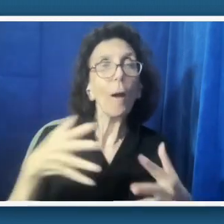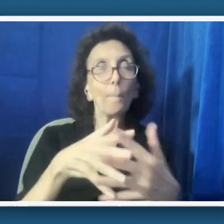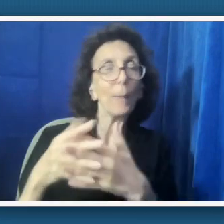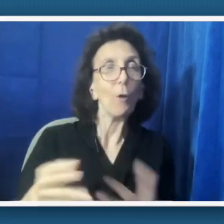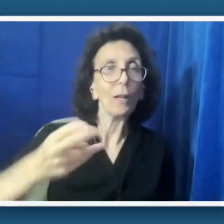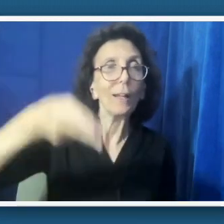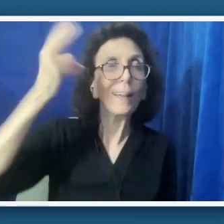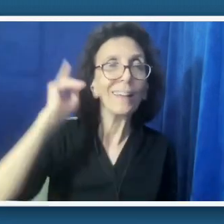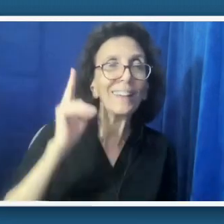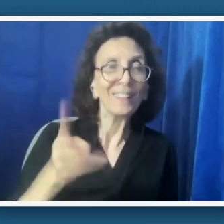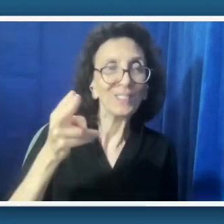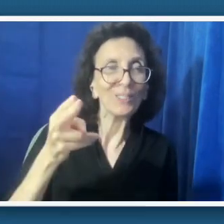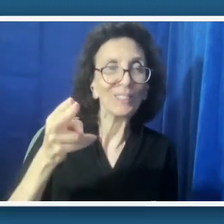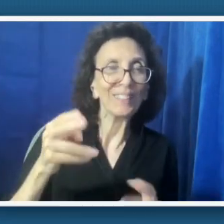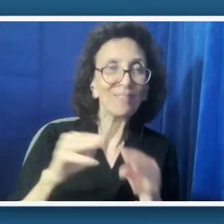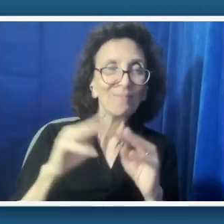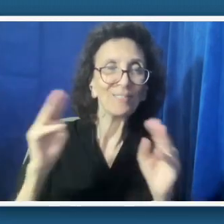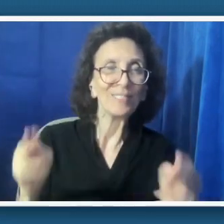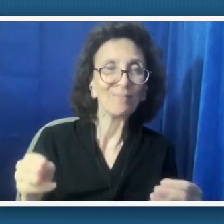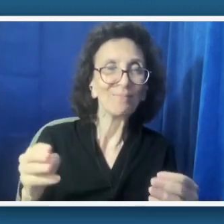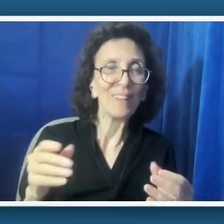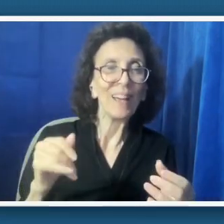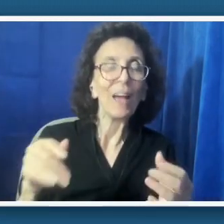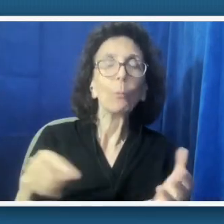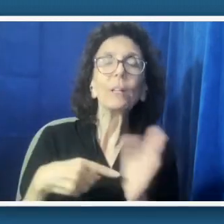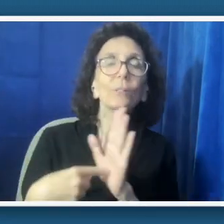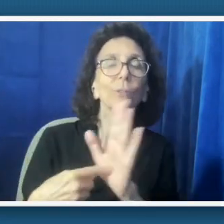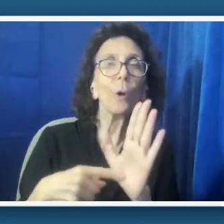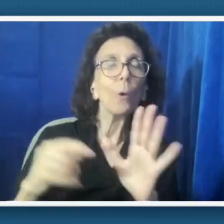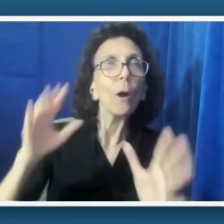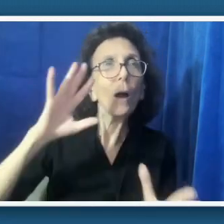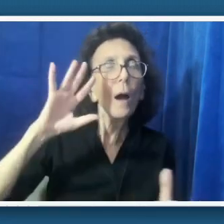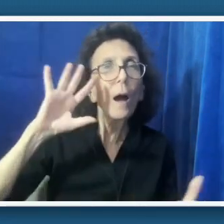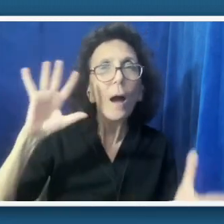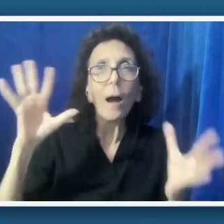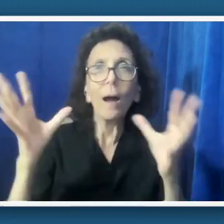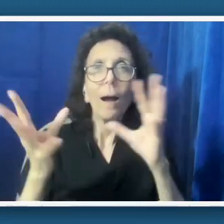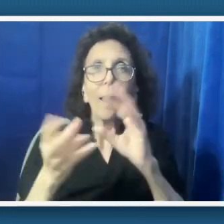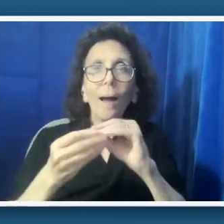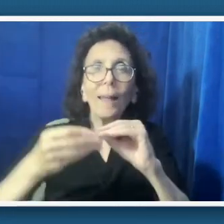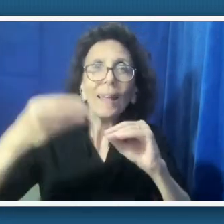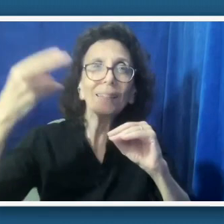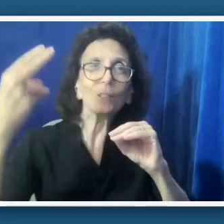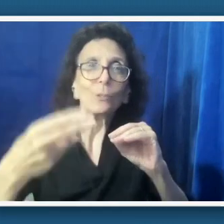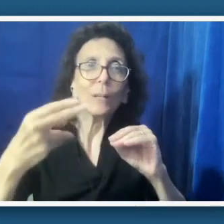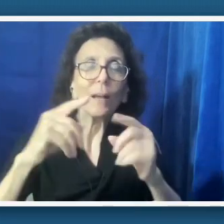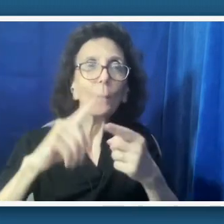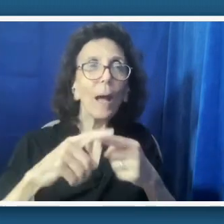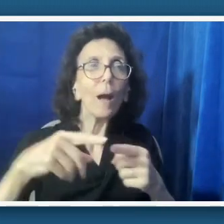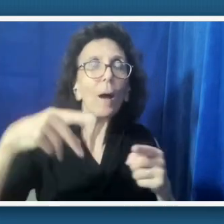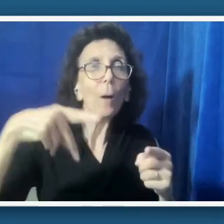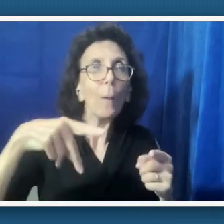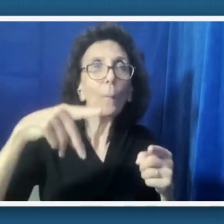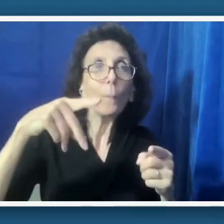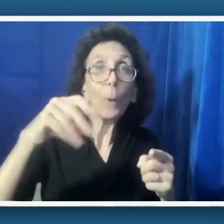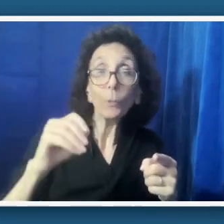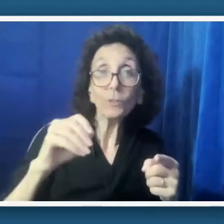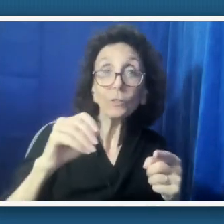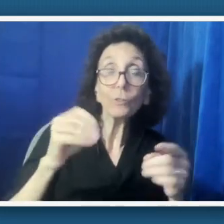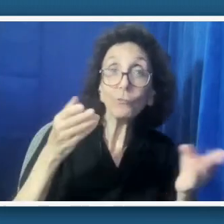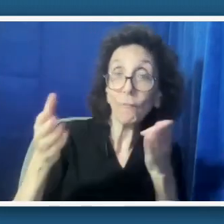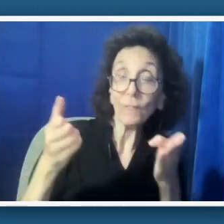museum, and we offer comprehensive historical content on the Postal Museum, on the Postal Service